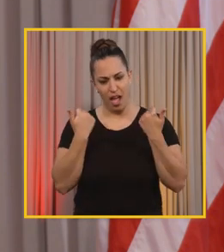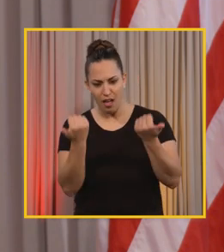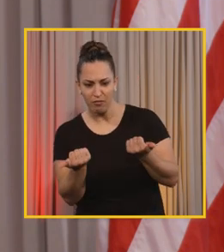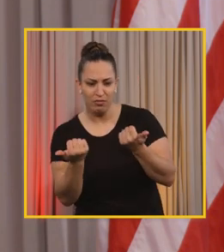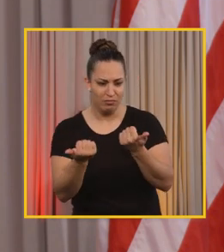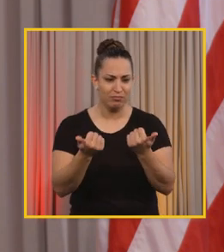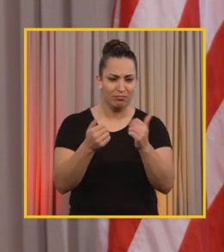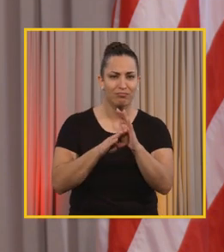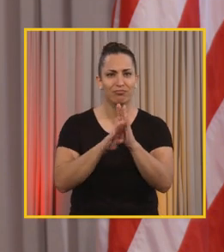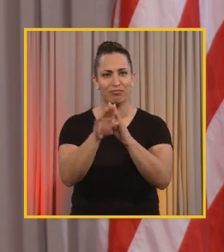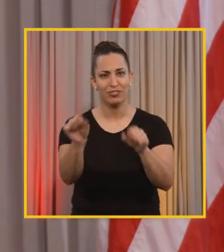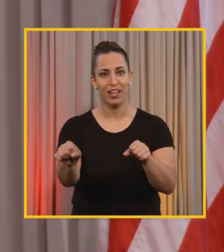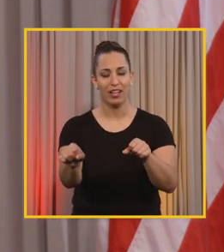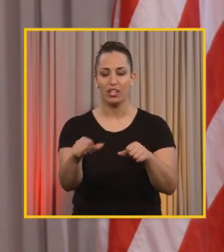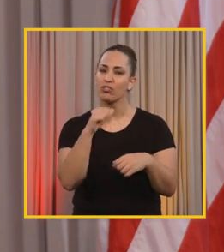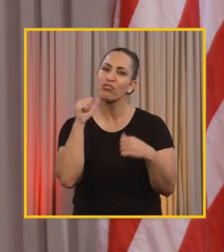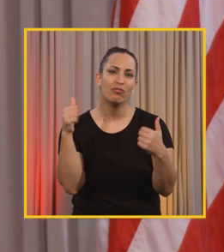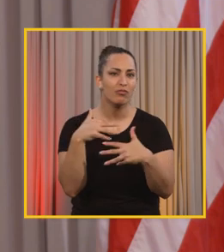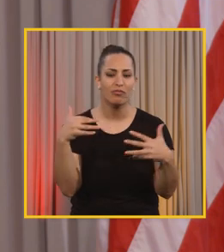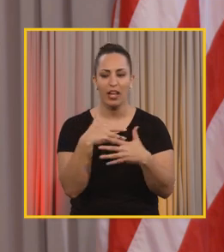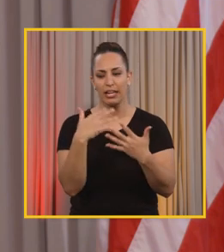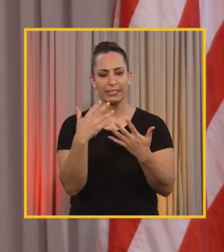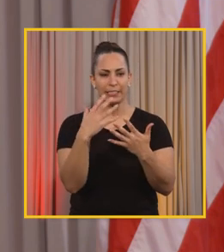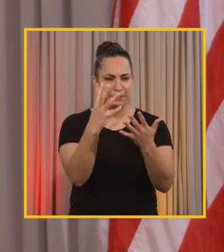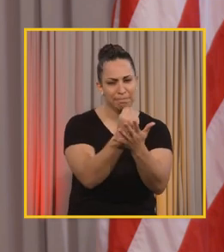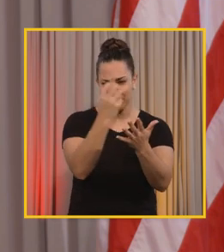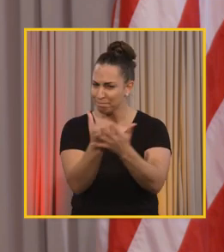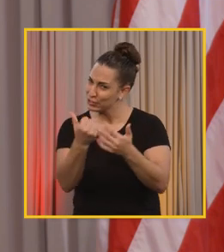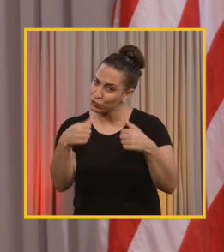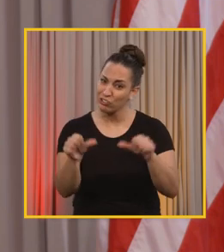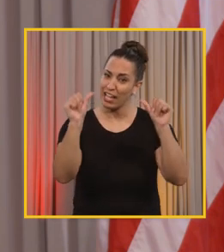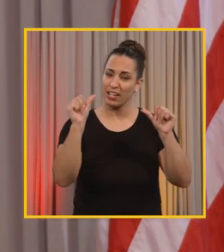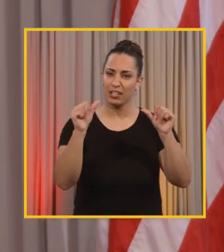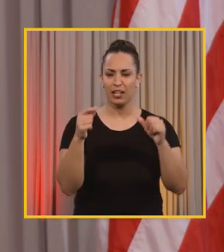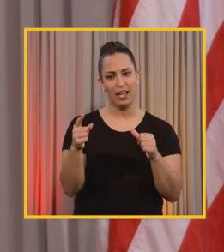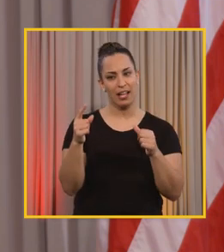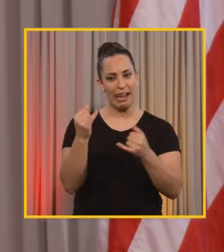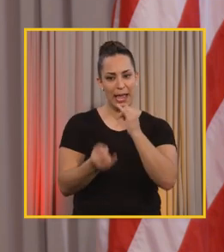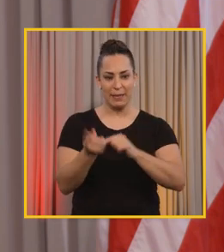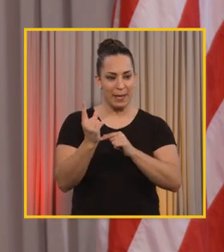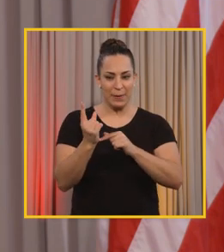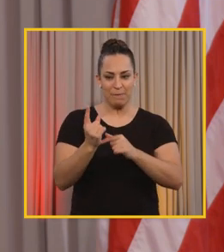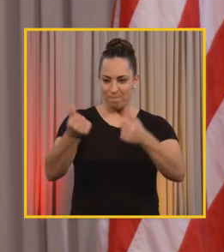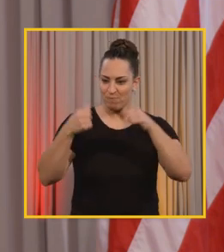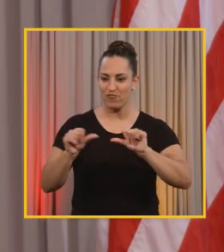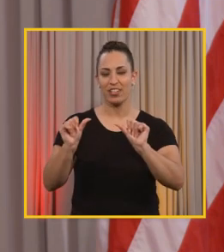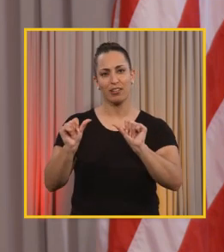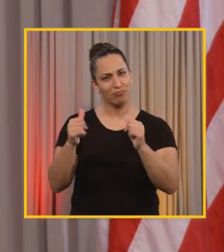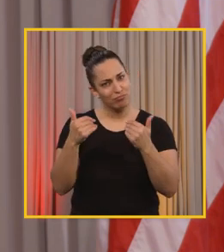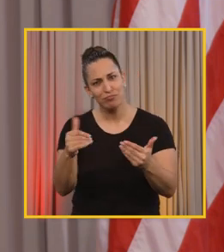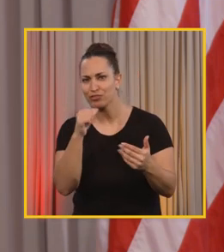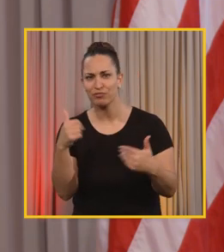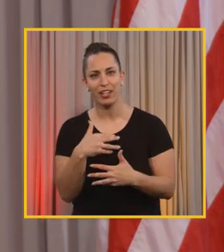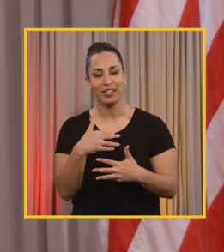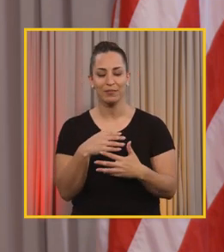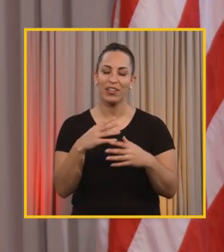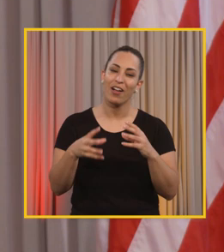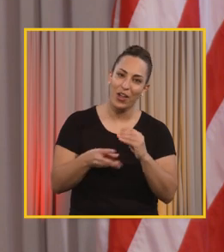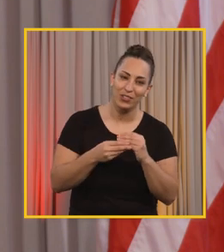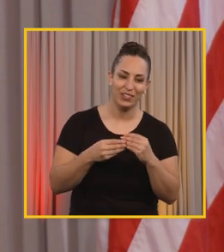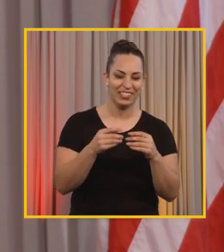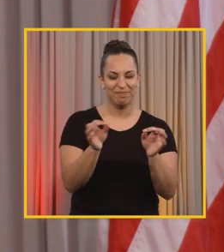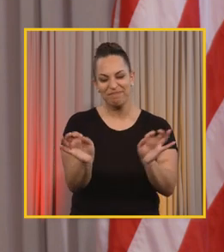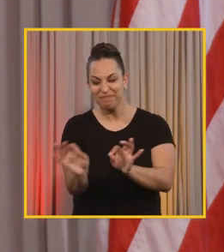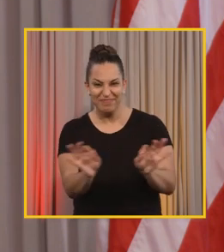Believe in yourselves. Don't be afraid to take chances, to challenge yourself, to do things out on a whim, and of course,